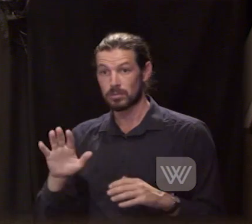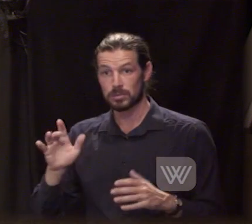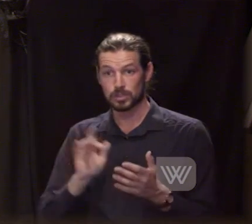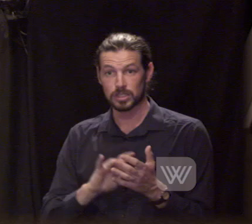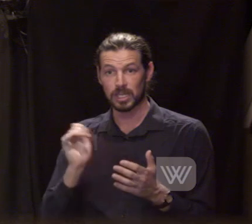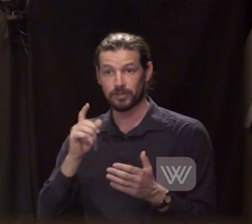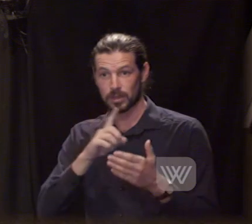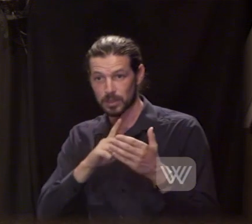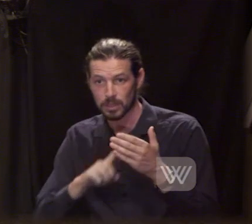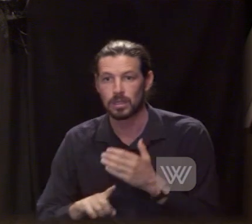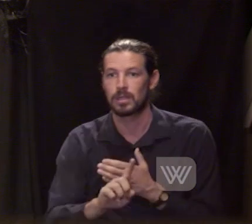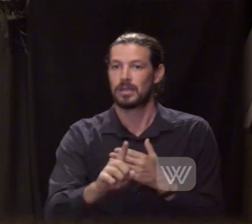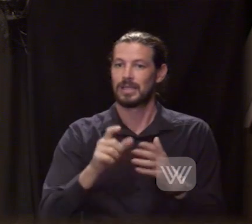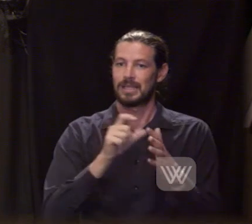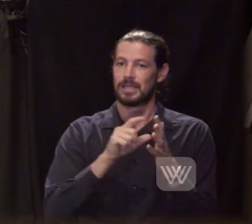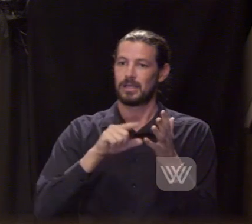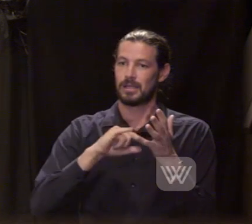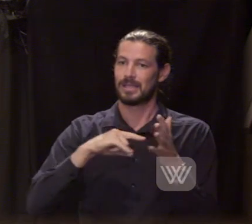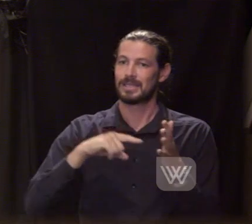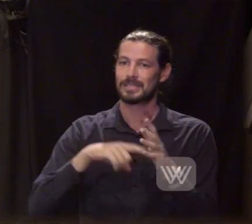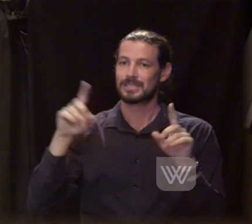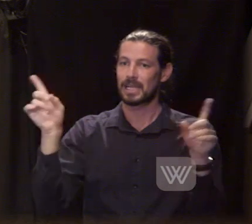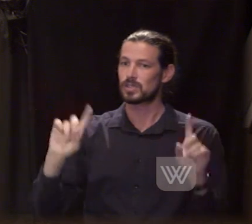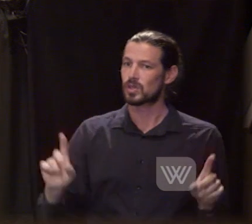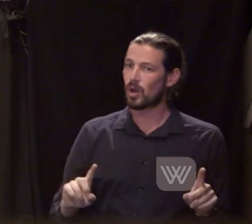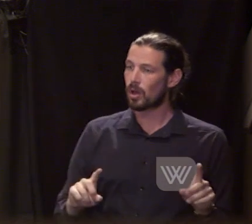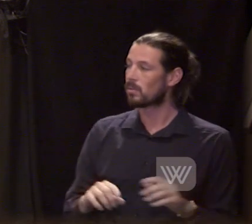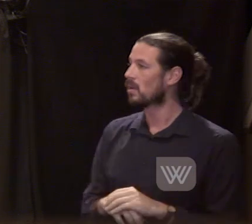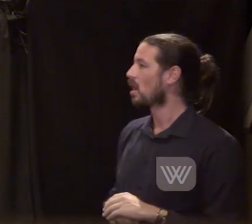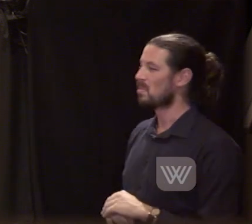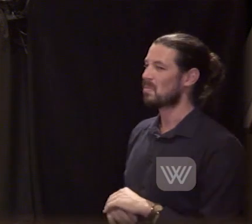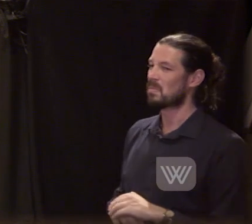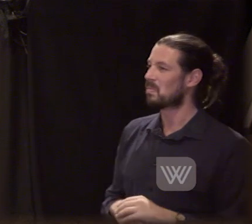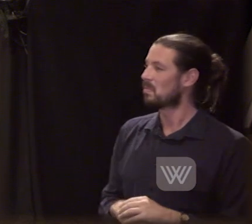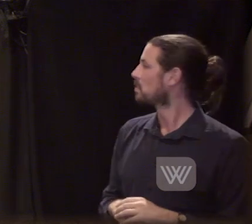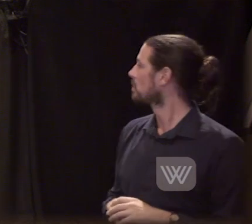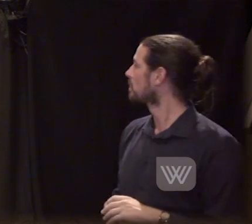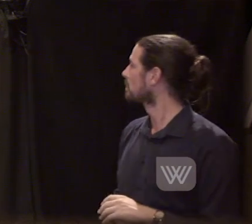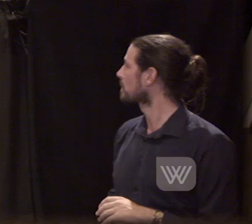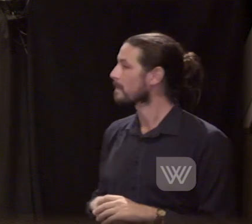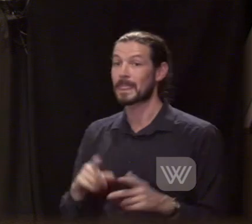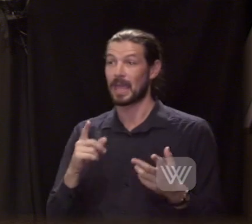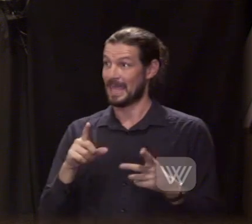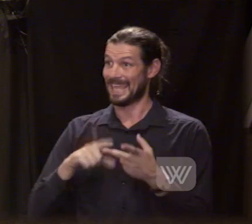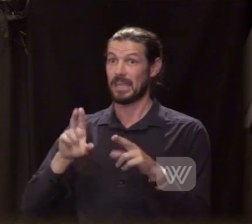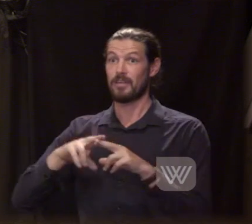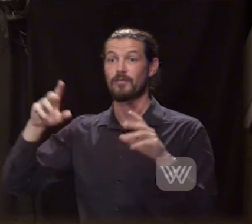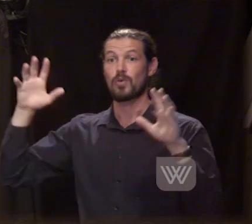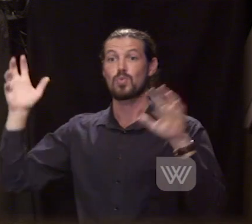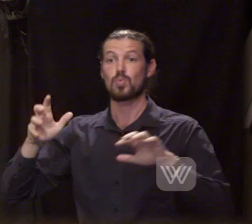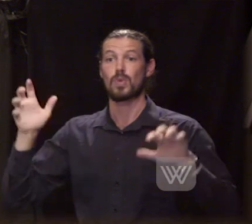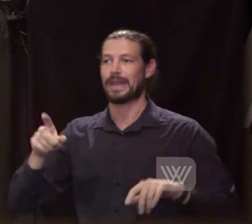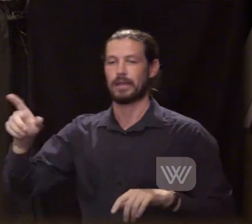No, we didn't. So even to that degree of realism, they just kept you locked away when it was a Yeah, cloud. if it was raining outside, we wouldn't go outside.